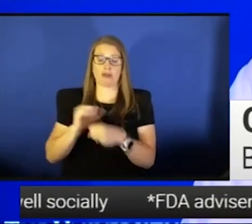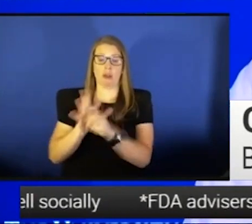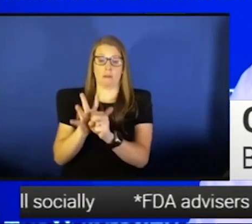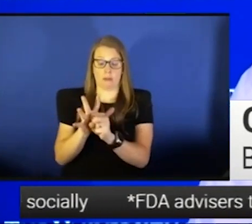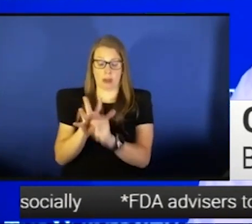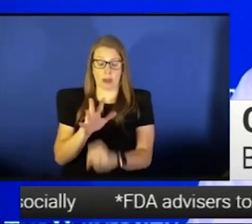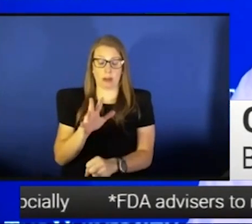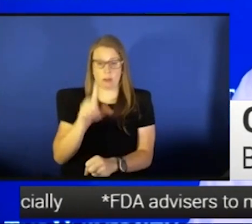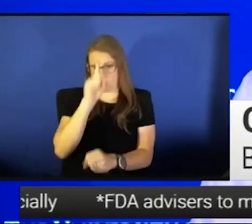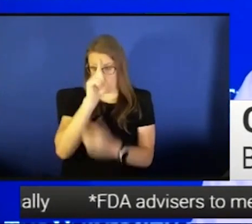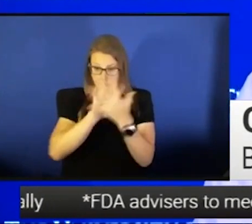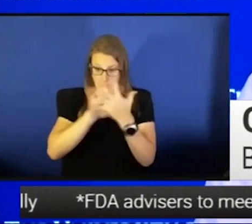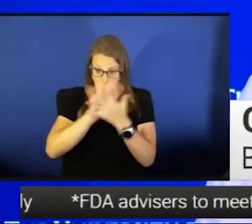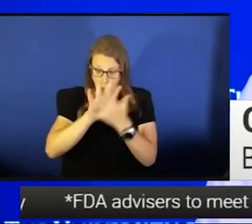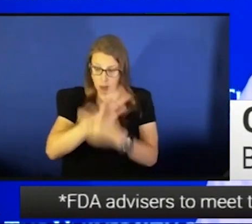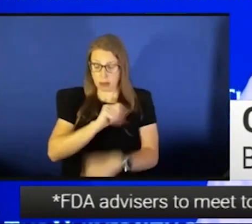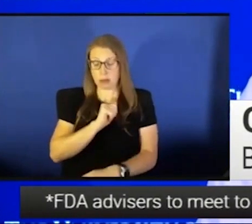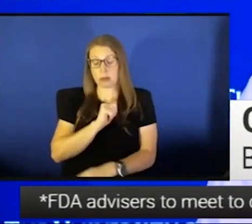be a significant